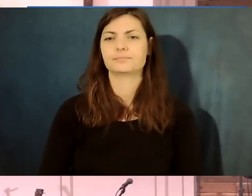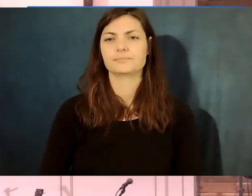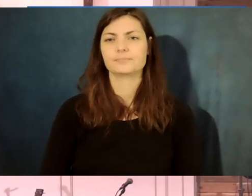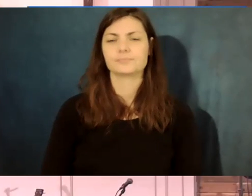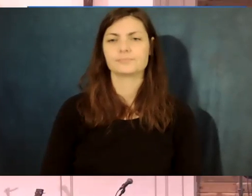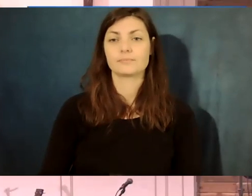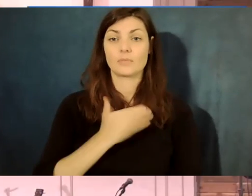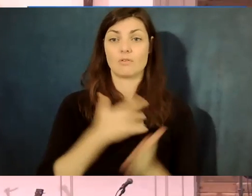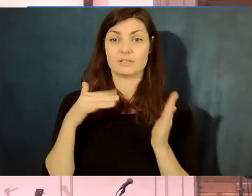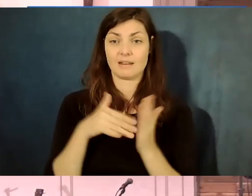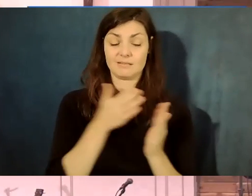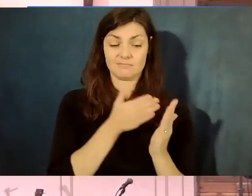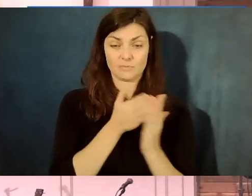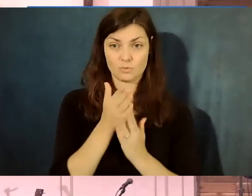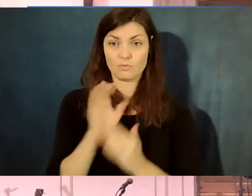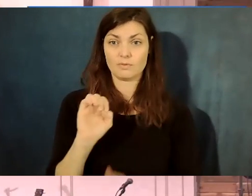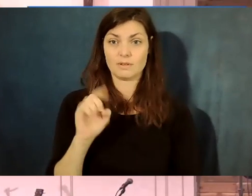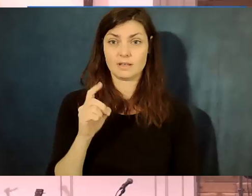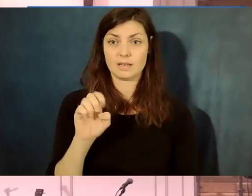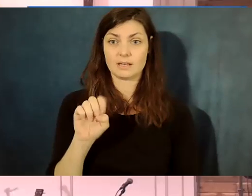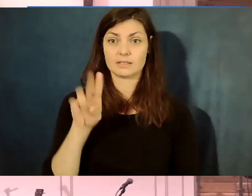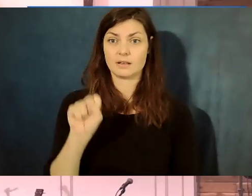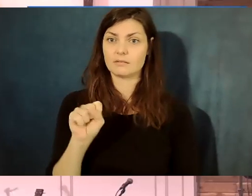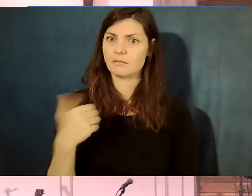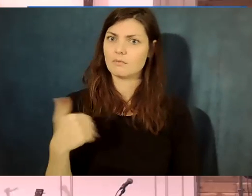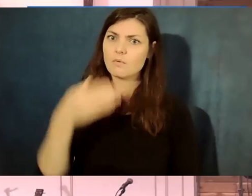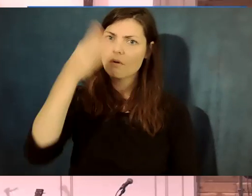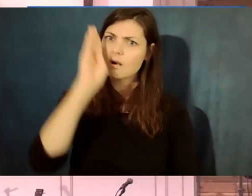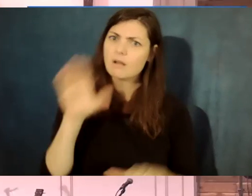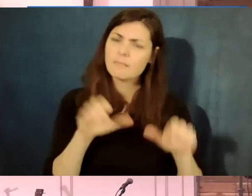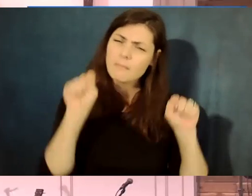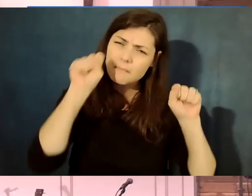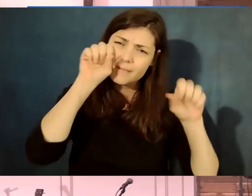our study of Exodus, a lot of things have happened. God has done amazing things. He turned